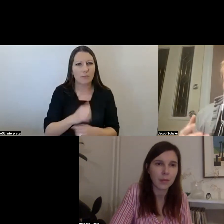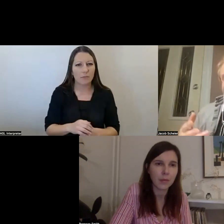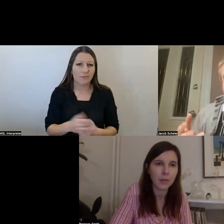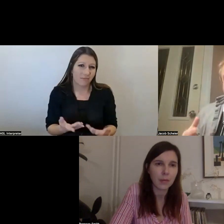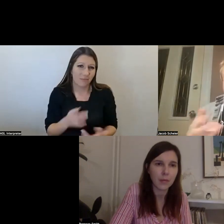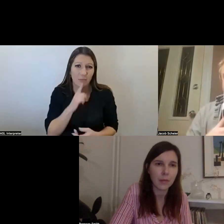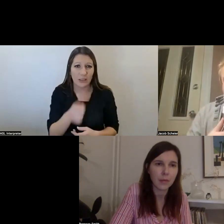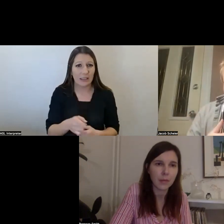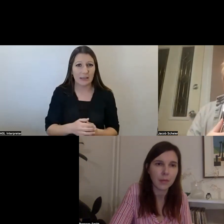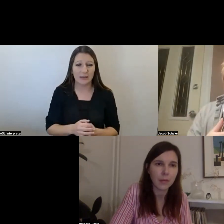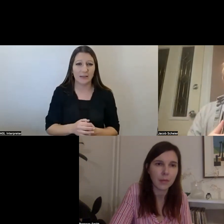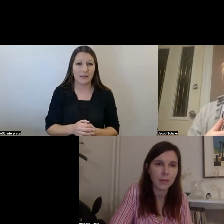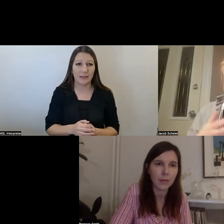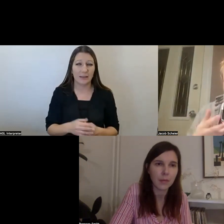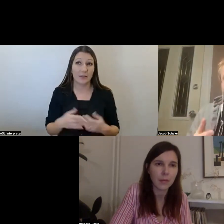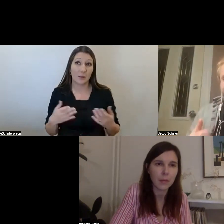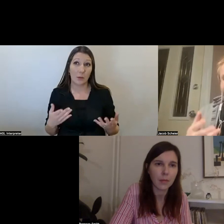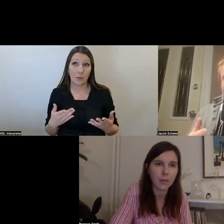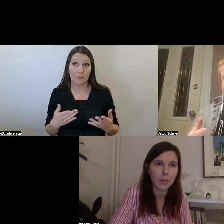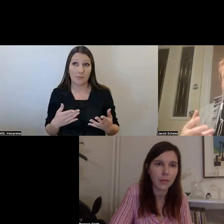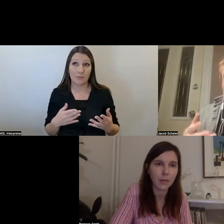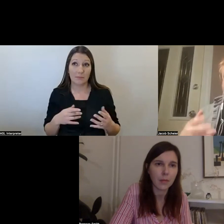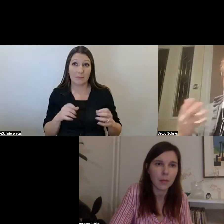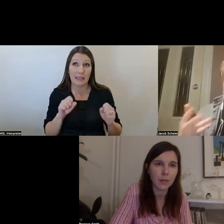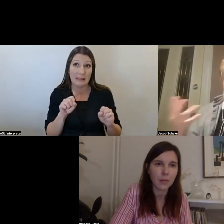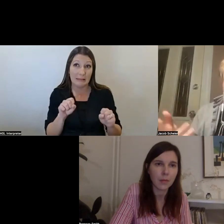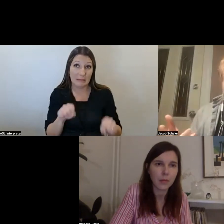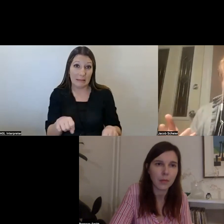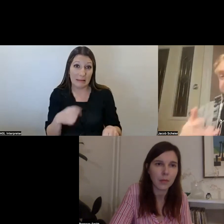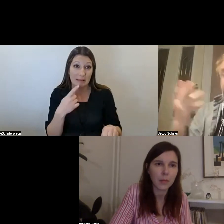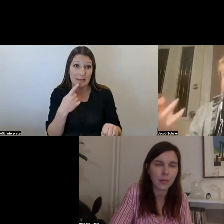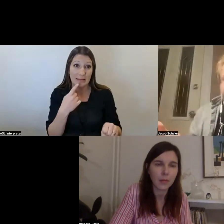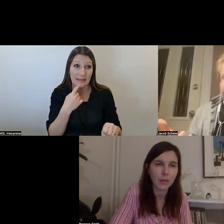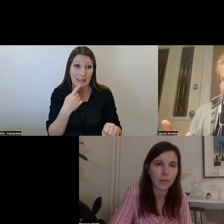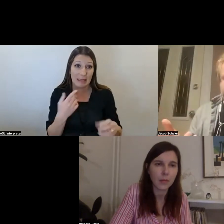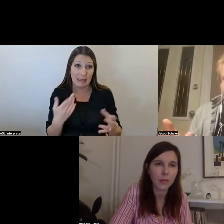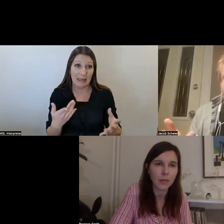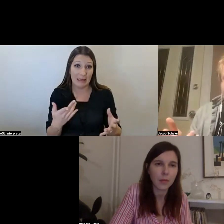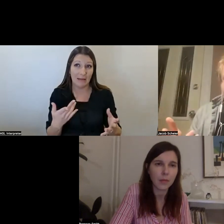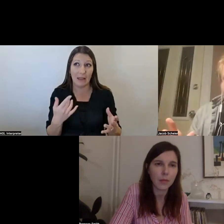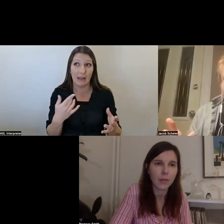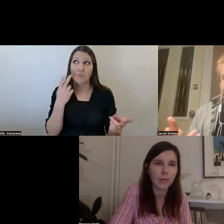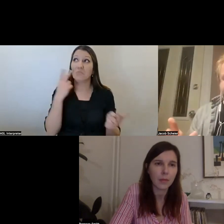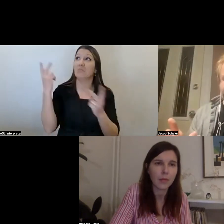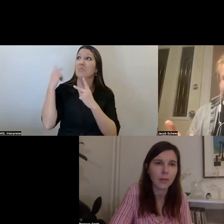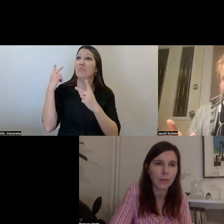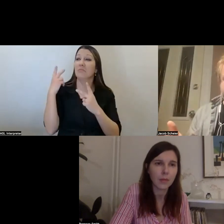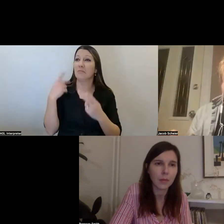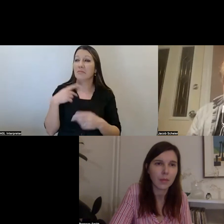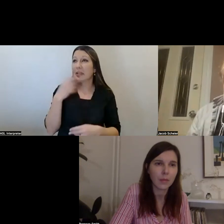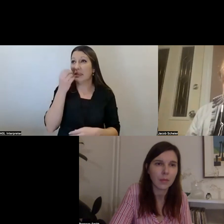And in a weird way, I could be like nostalgic for the not caring. I was too depressed to care about these things at that